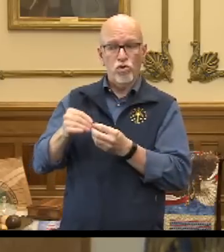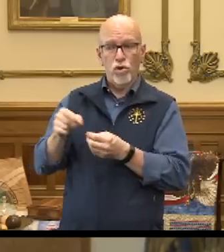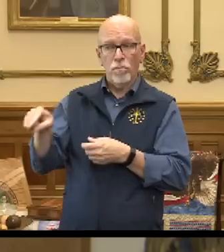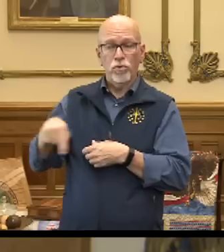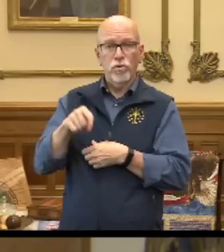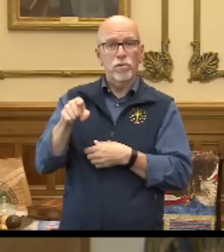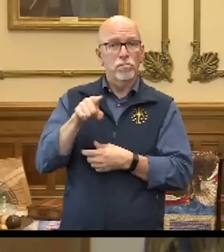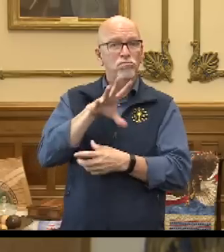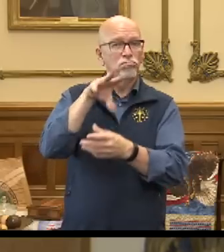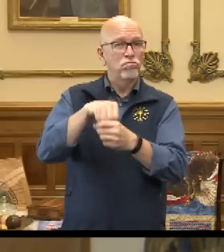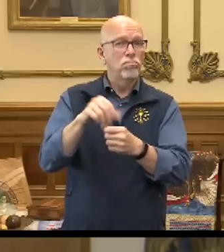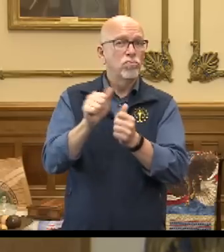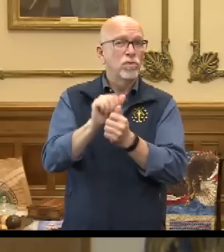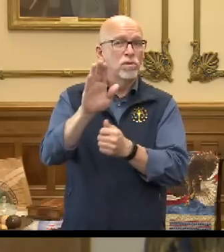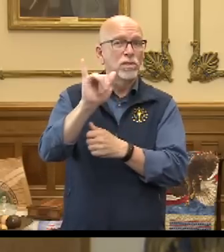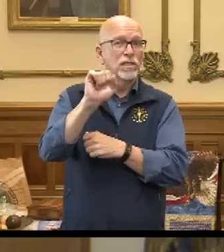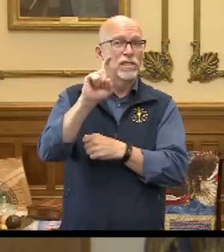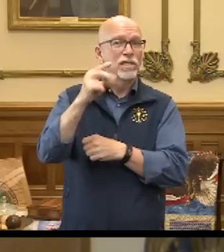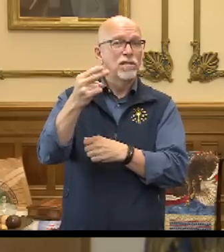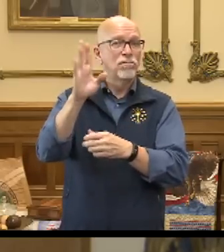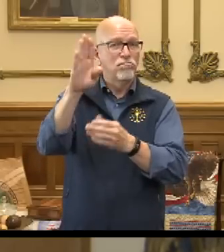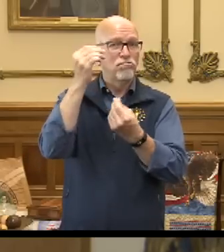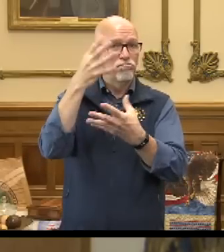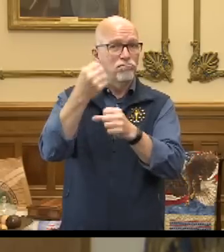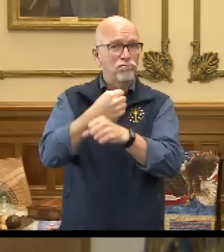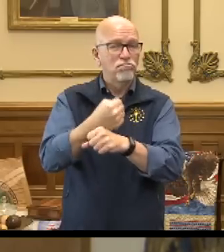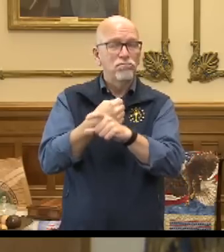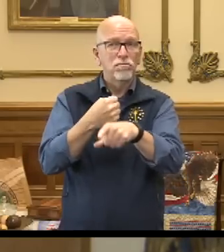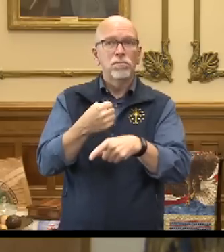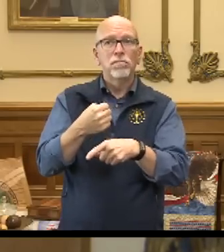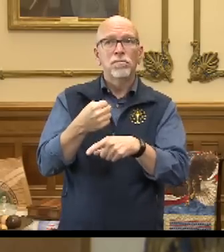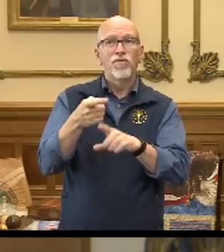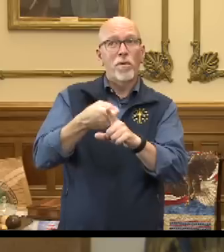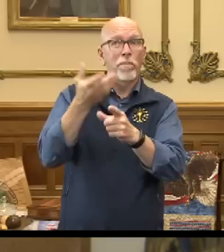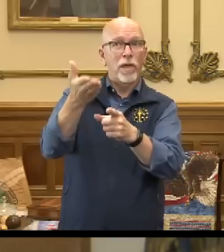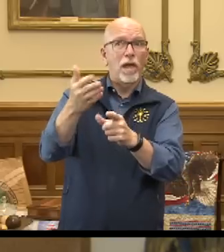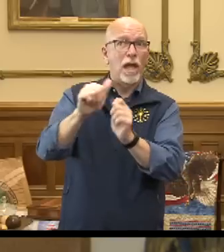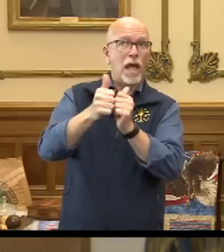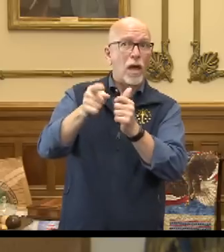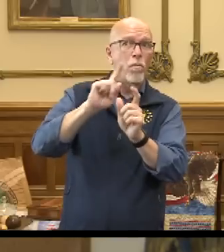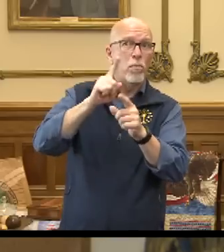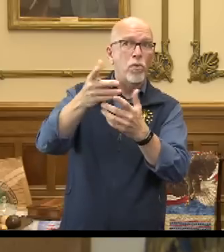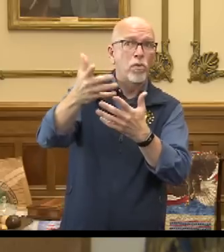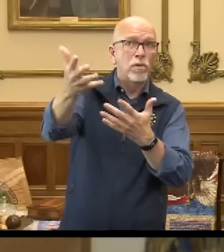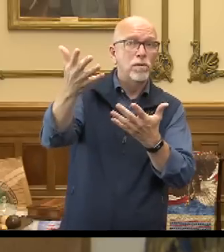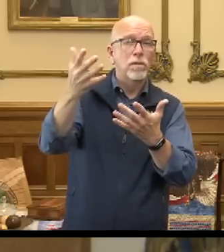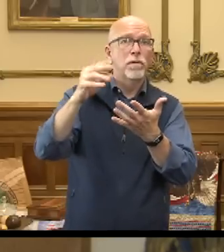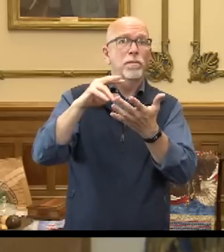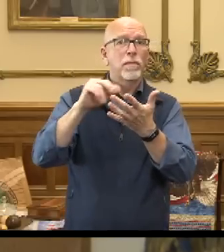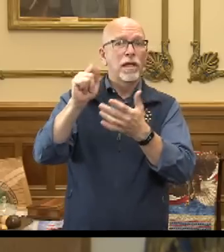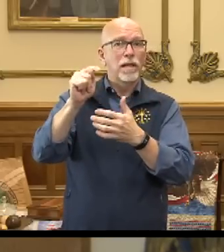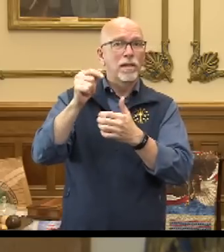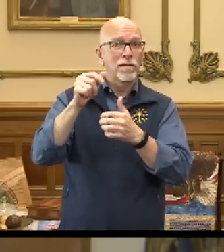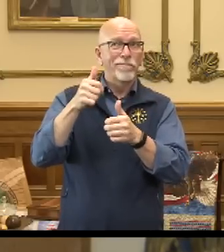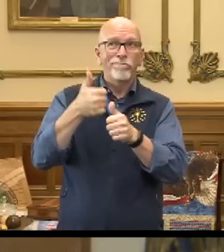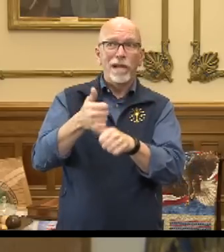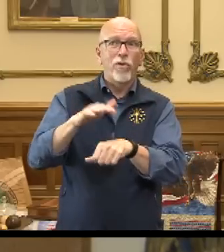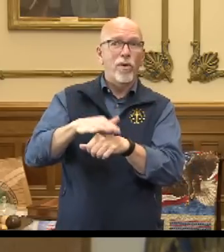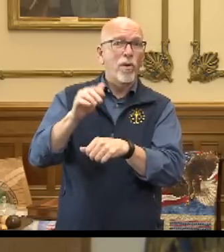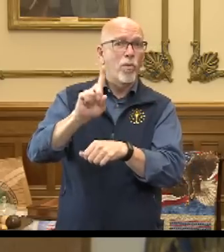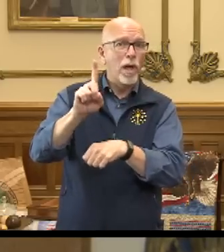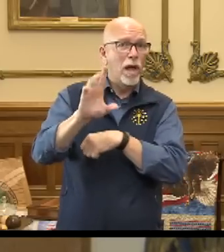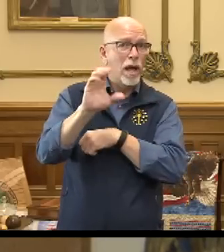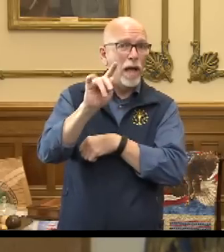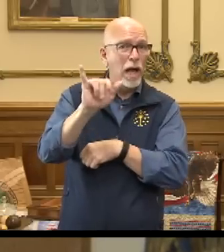lumped together within ISDH data, and then from there, how that's reported out either at the county level or the